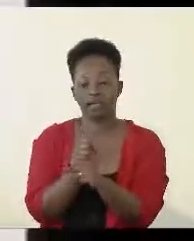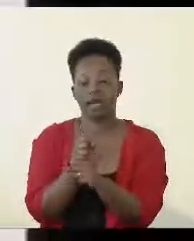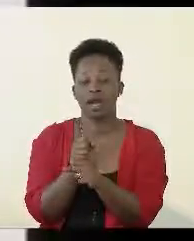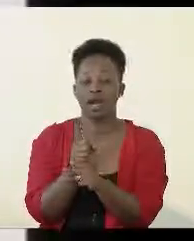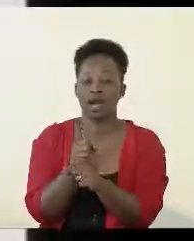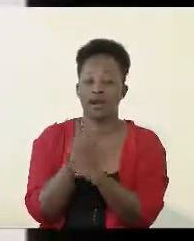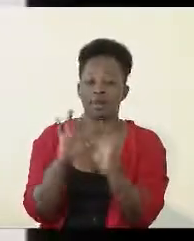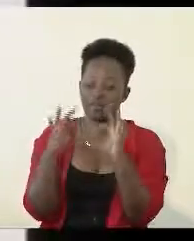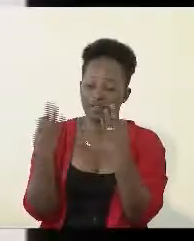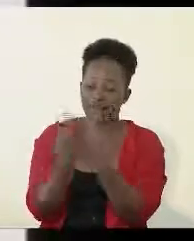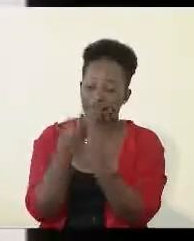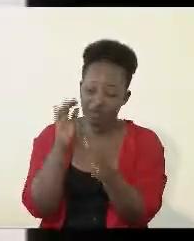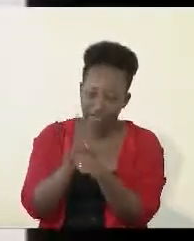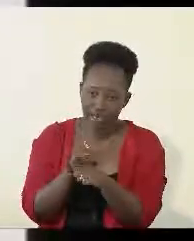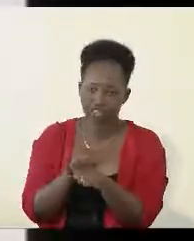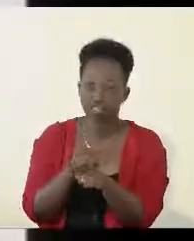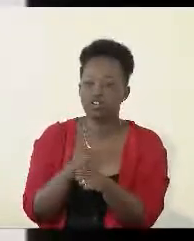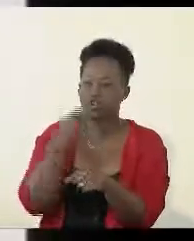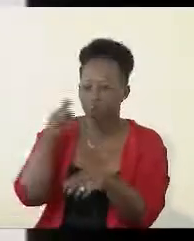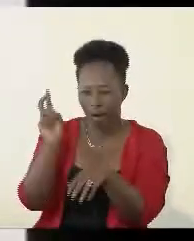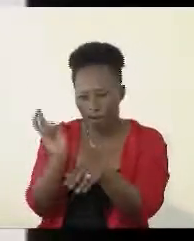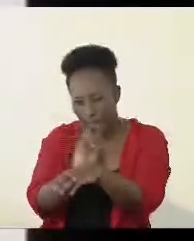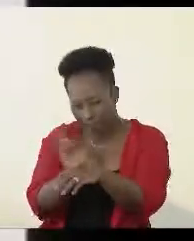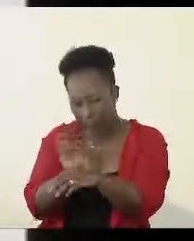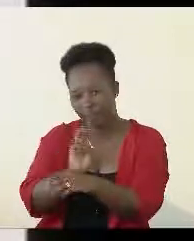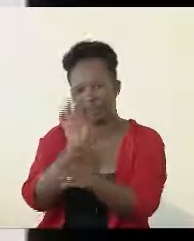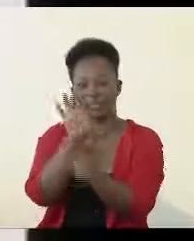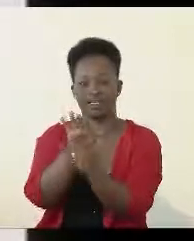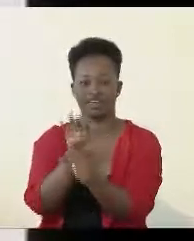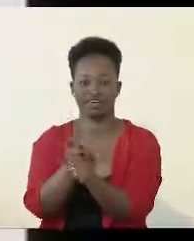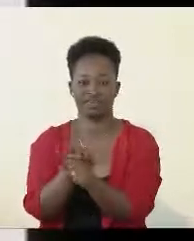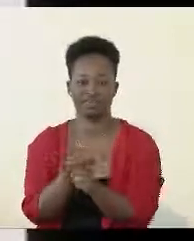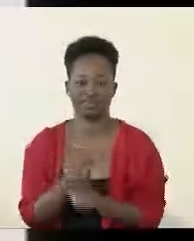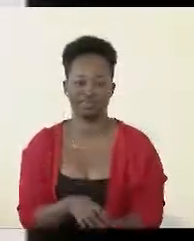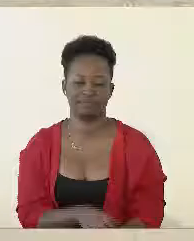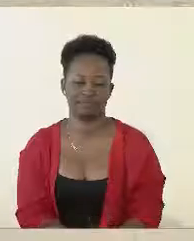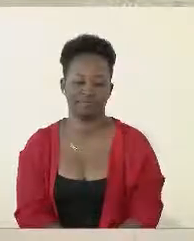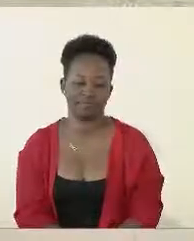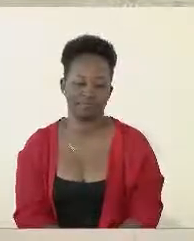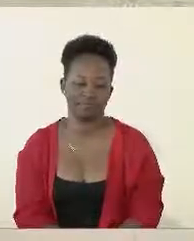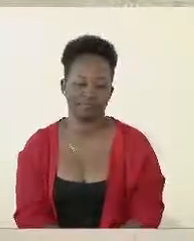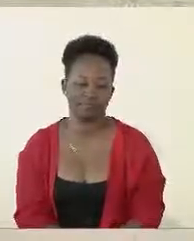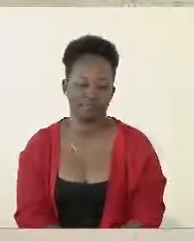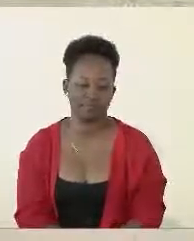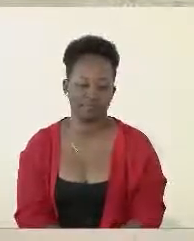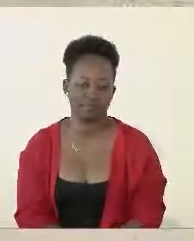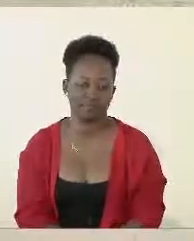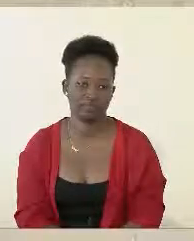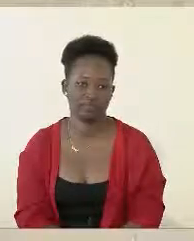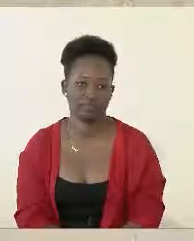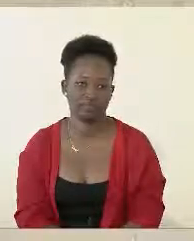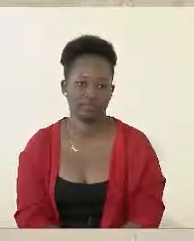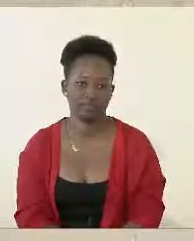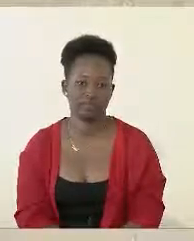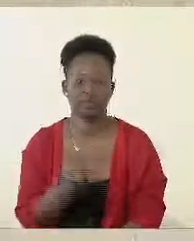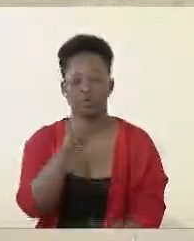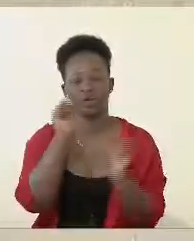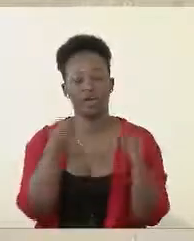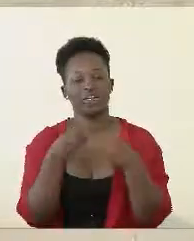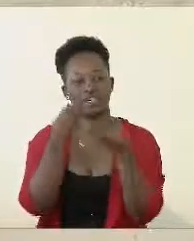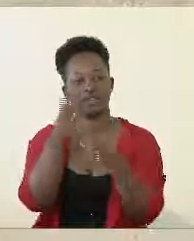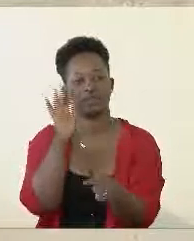people will assume the business is theirs, then they will not do what you want. Employing many